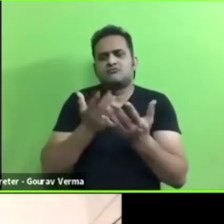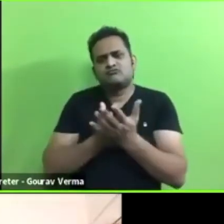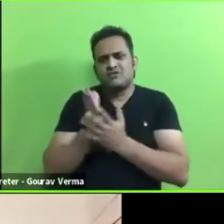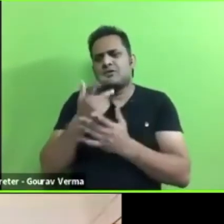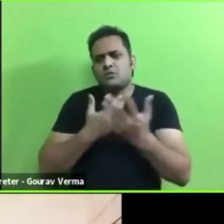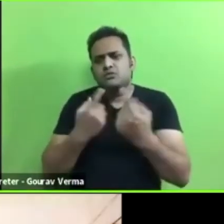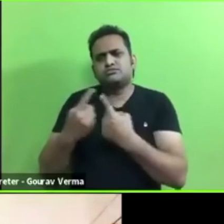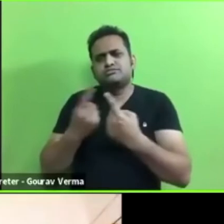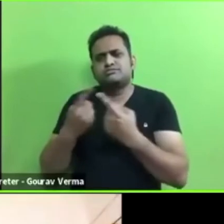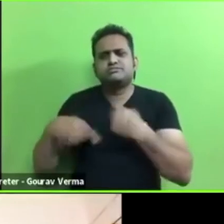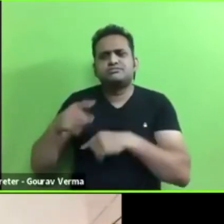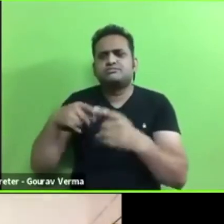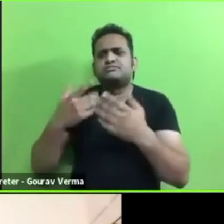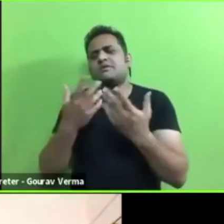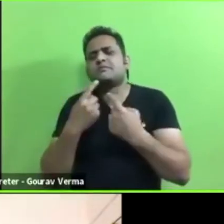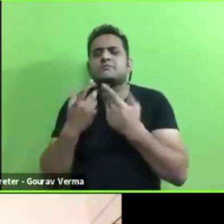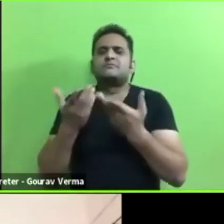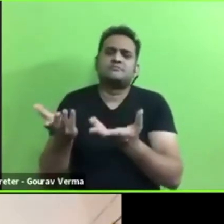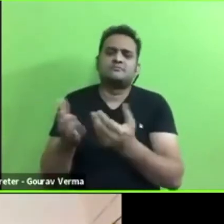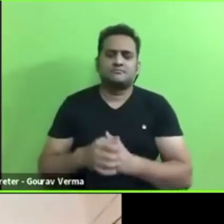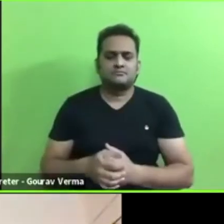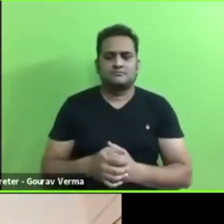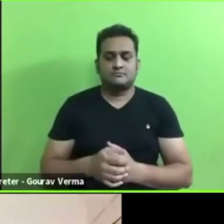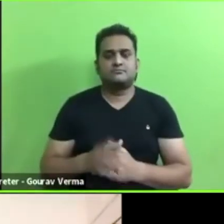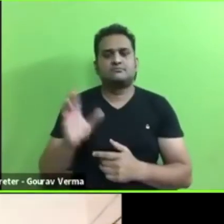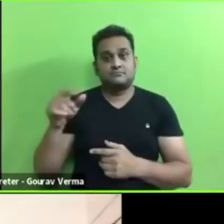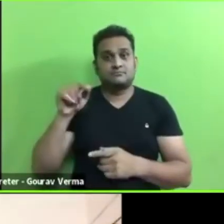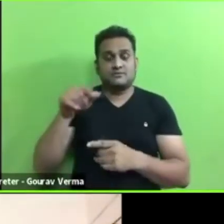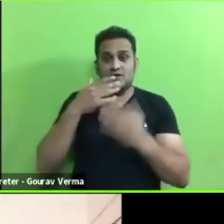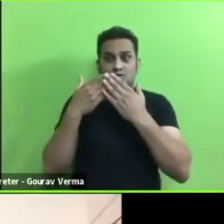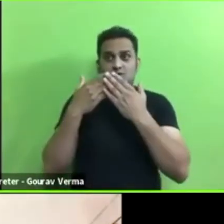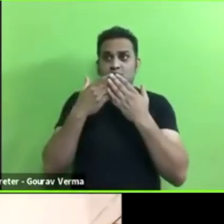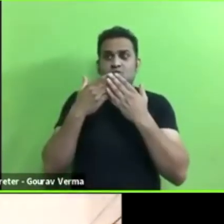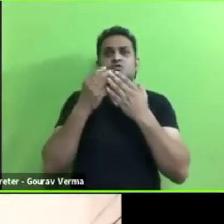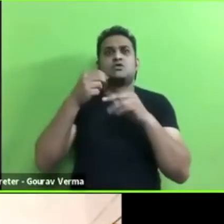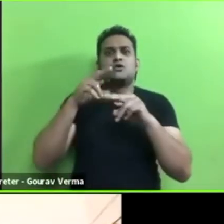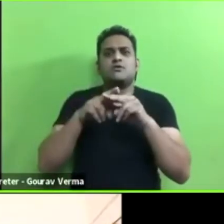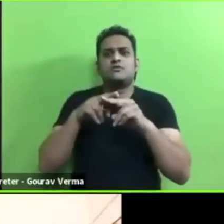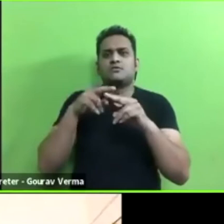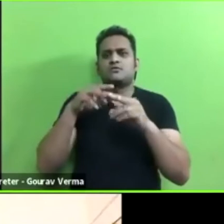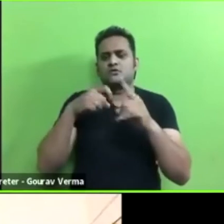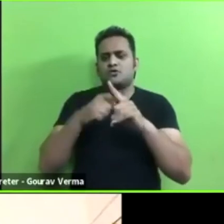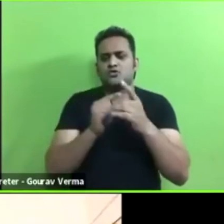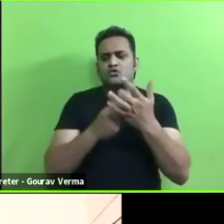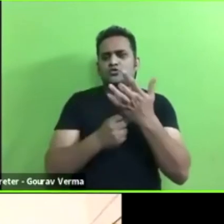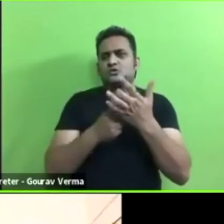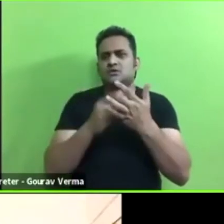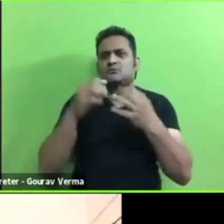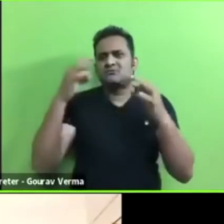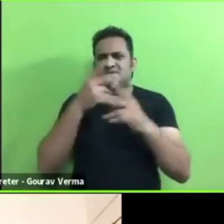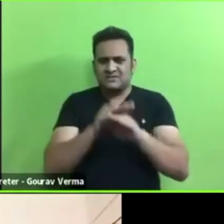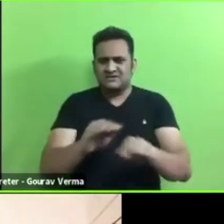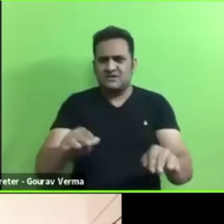especially in within quotes high art. Okay. And we are there in the school of Koothu performers. And most of these performers were kids. I mean,